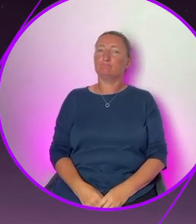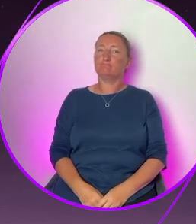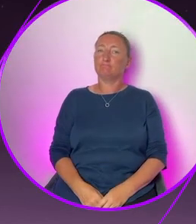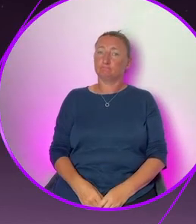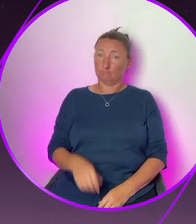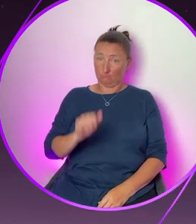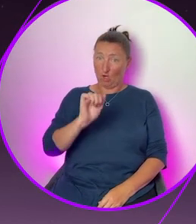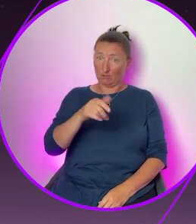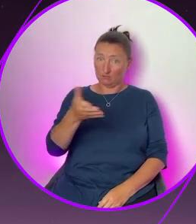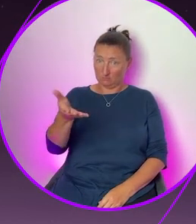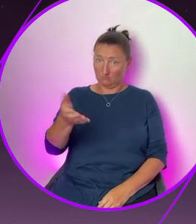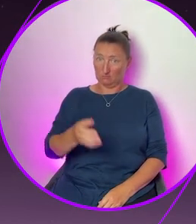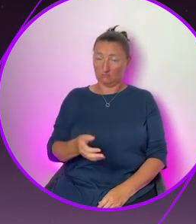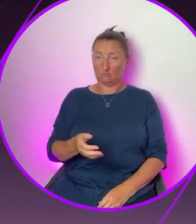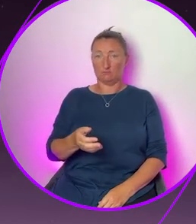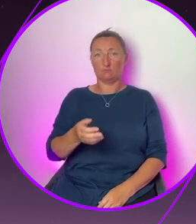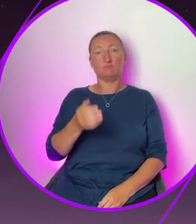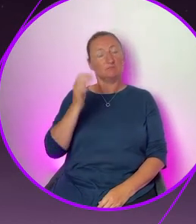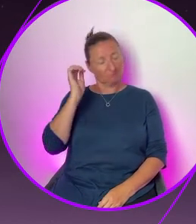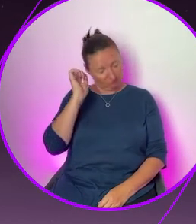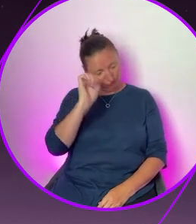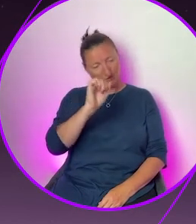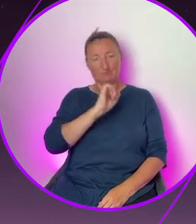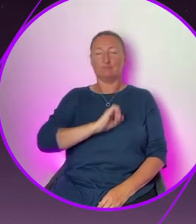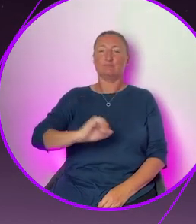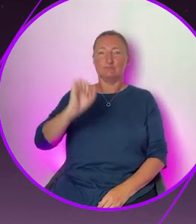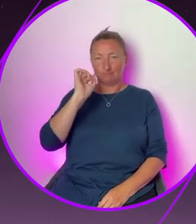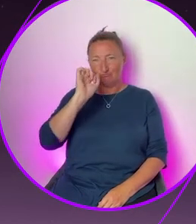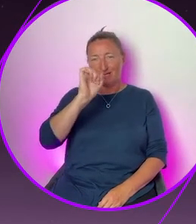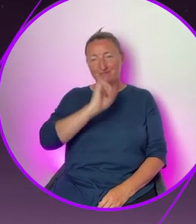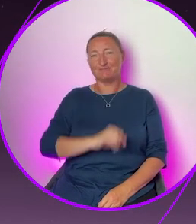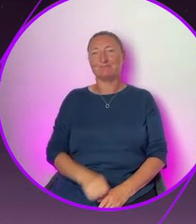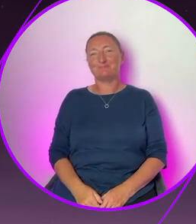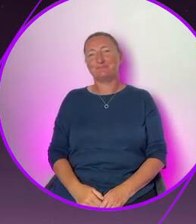What do you think? I think exactly that.